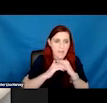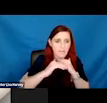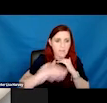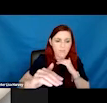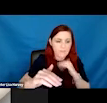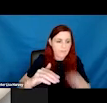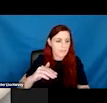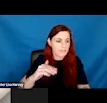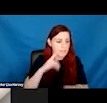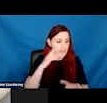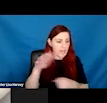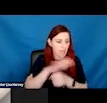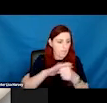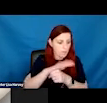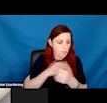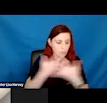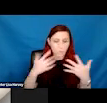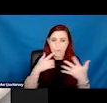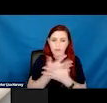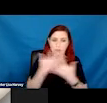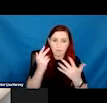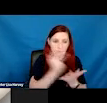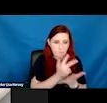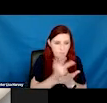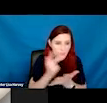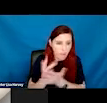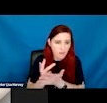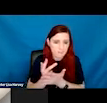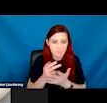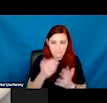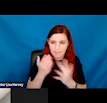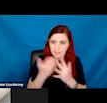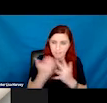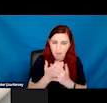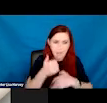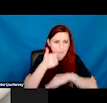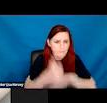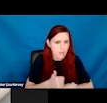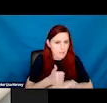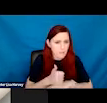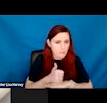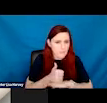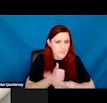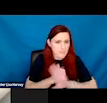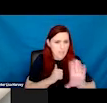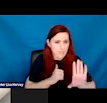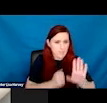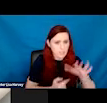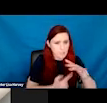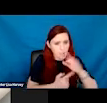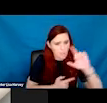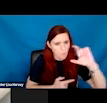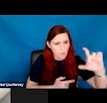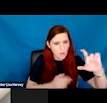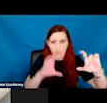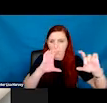improved hugely. We have a lot of our parks, etc., very accessible. On the bottom slides there, the top one is